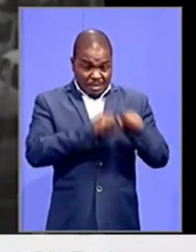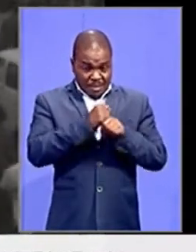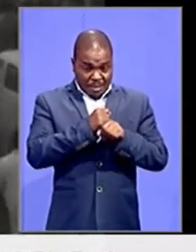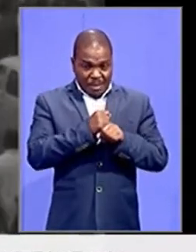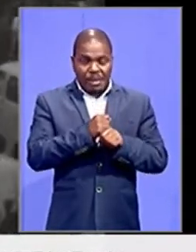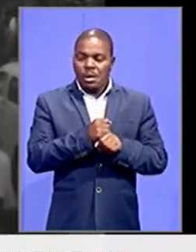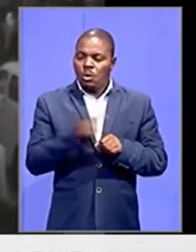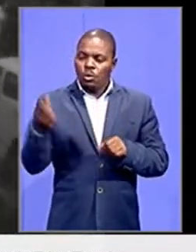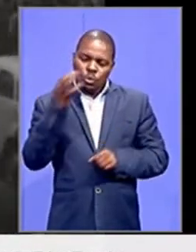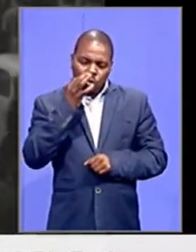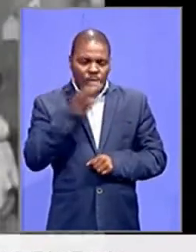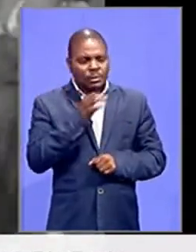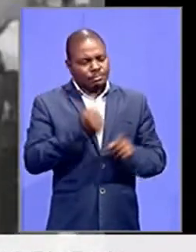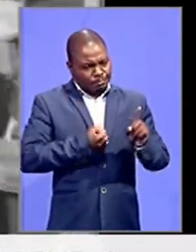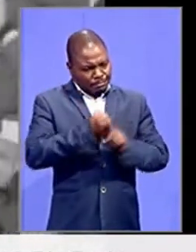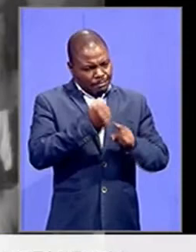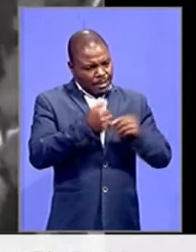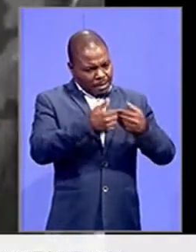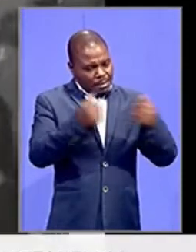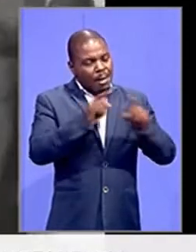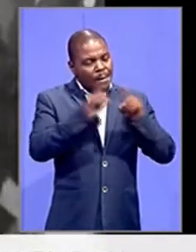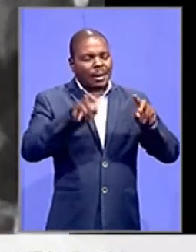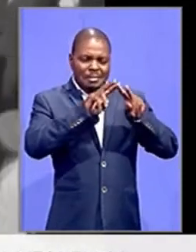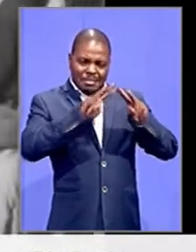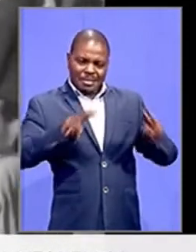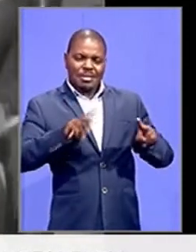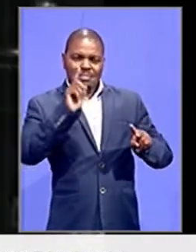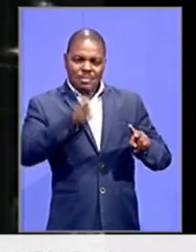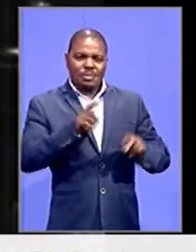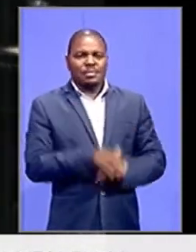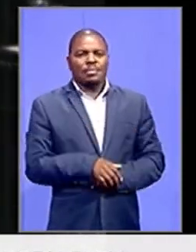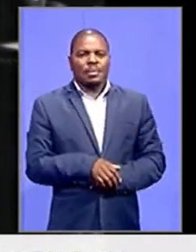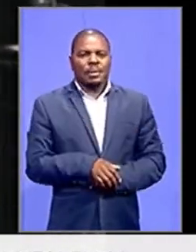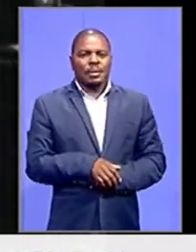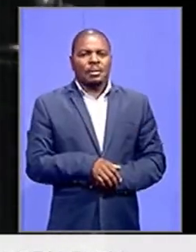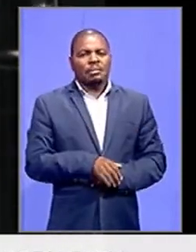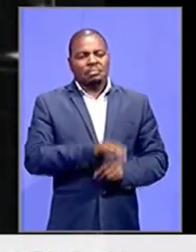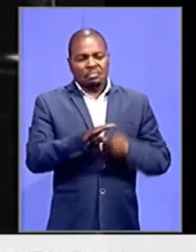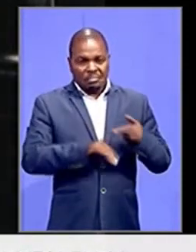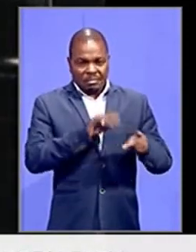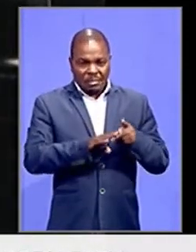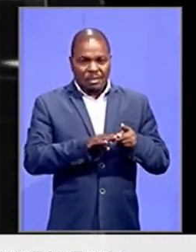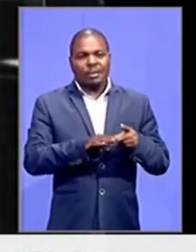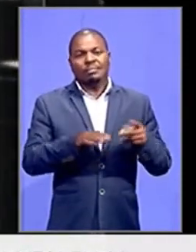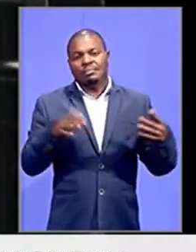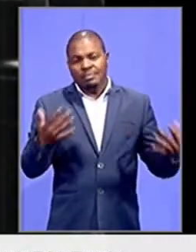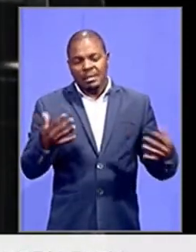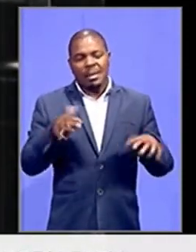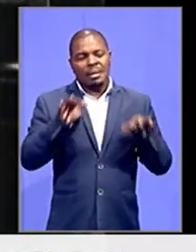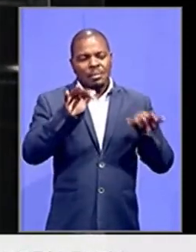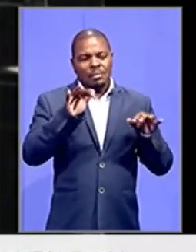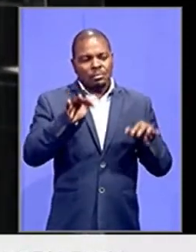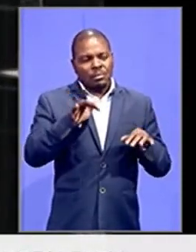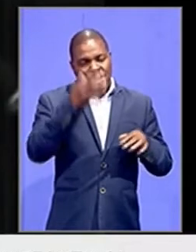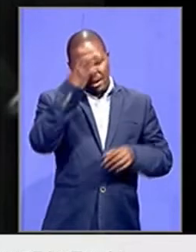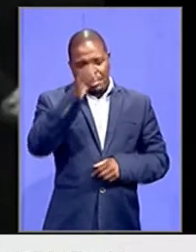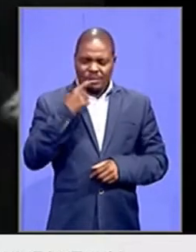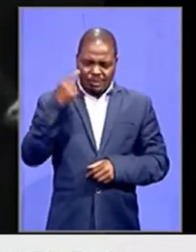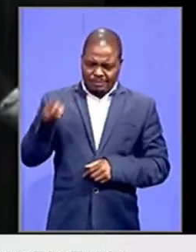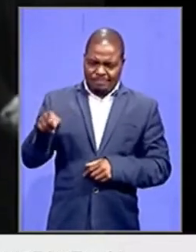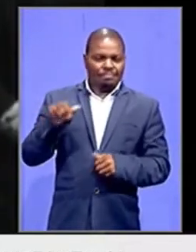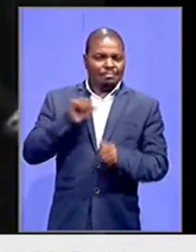gagwe go letsholo la go nna kgatlhano le puso ya apartheid phatlalatsa mme se ne sa motsenya mo dipharagobeng maiteko a gagwe